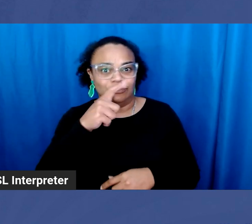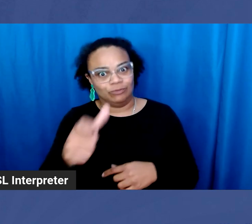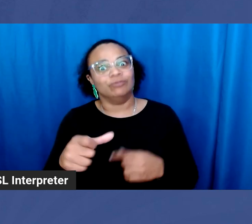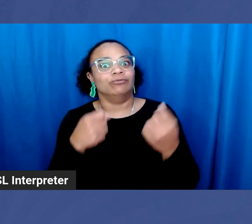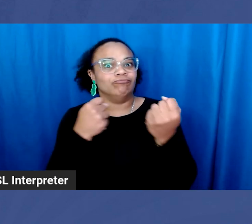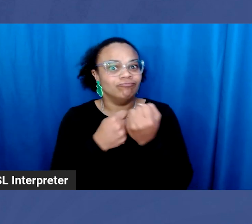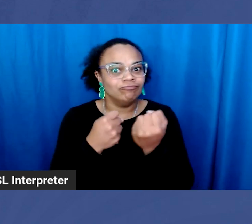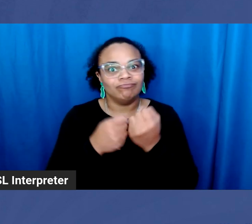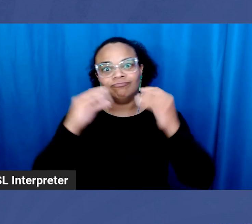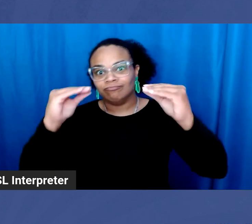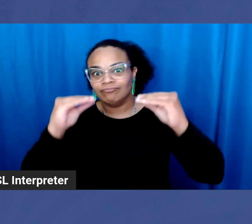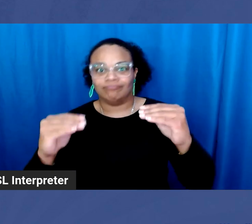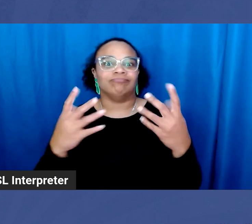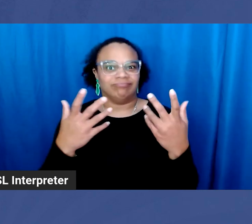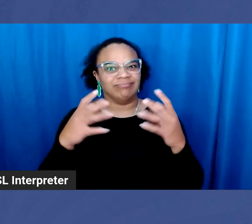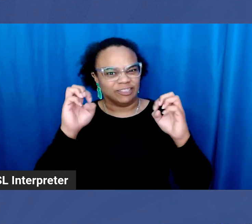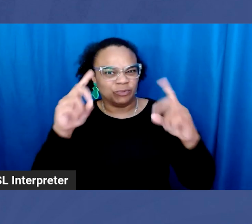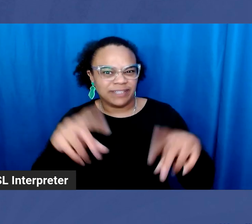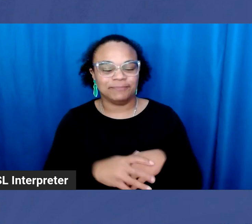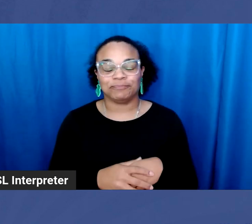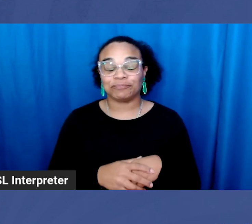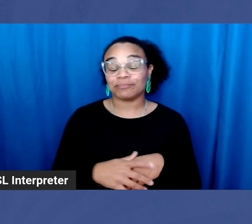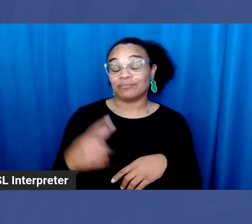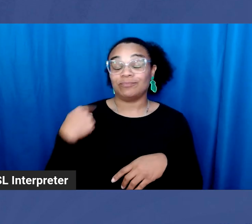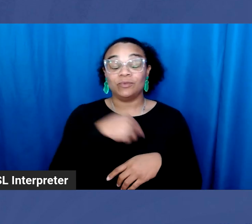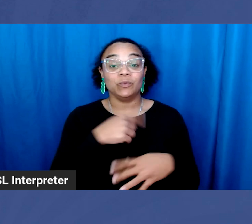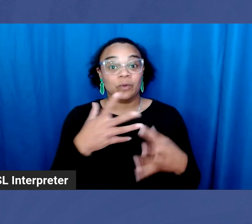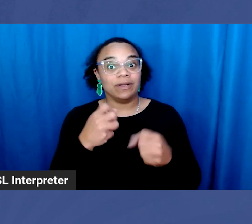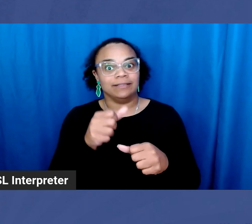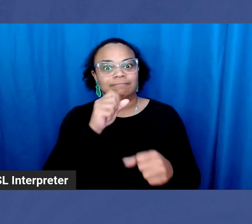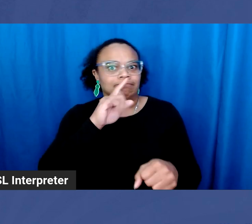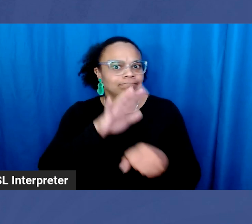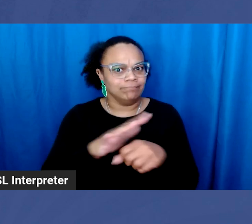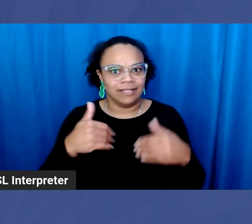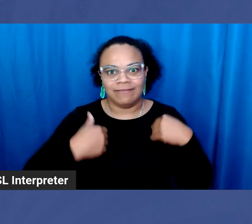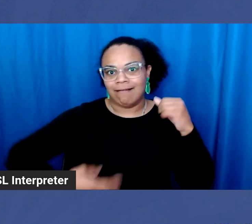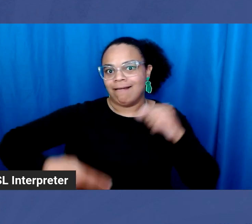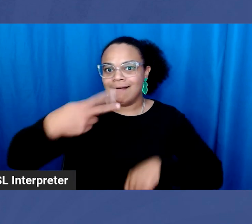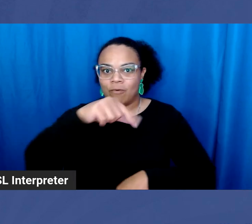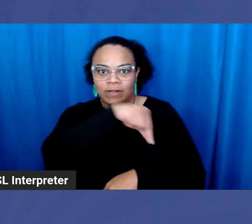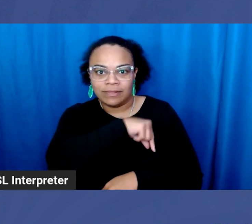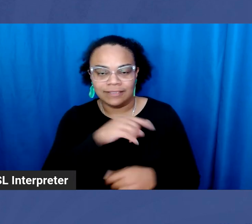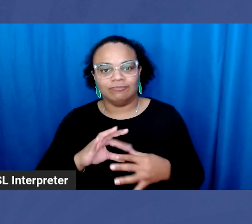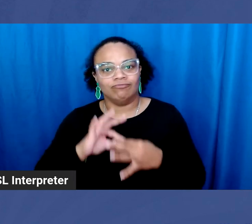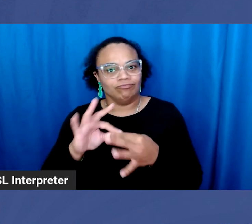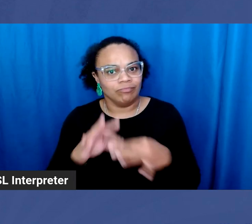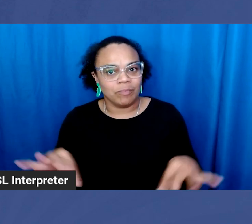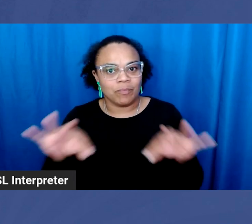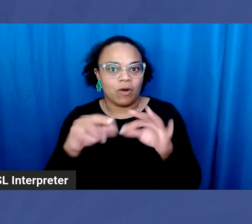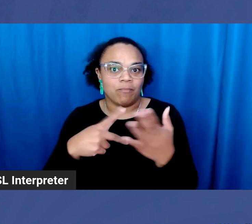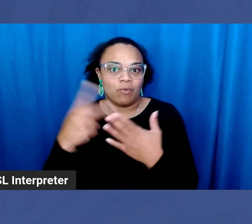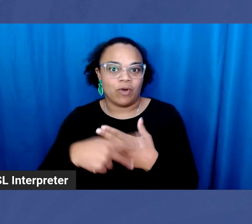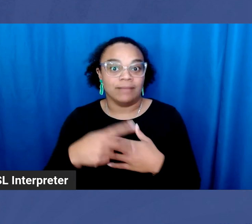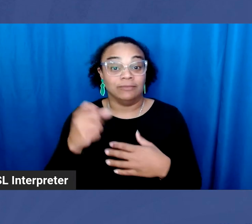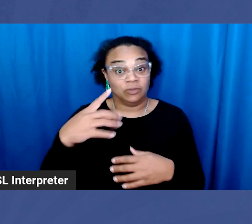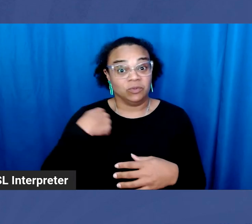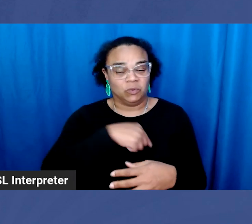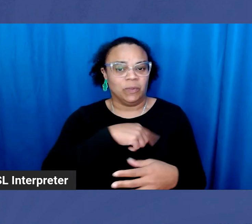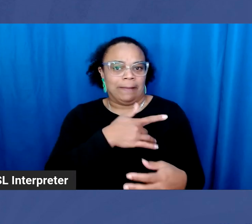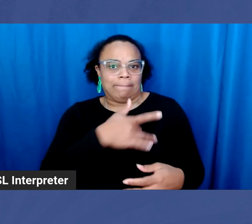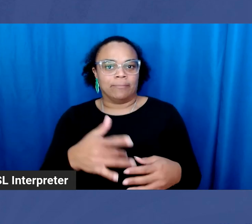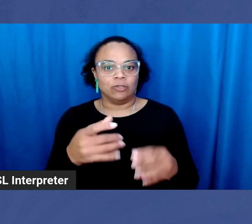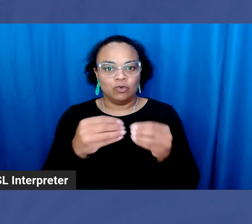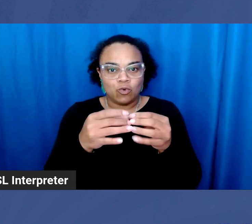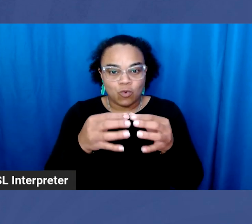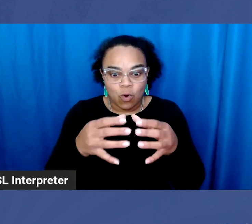great. In order to ensure that Spokes Hub is a high quality and relevant program to its participants, we have intentionally grown the program